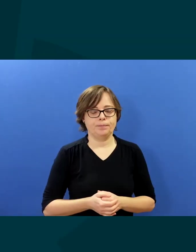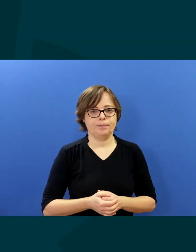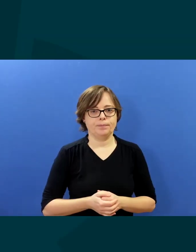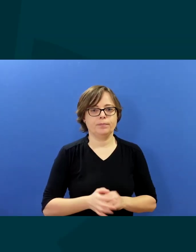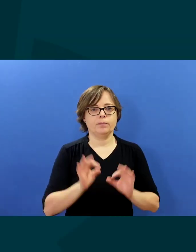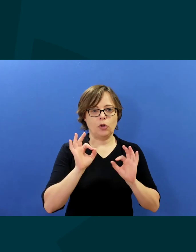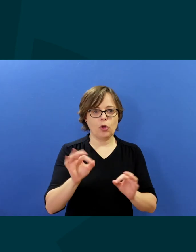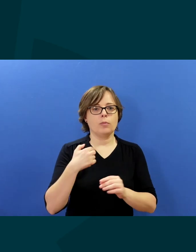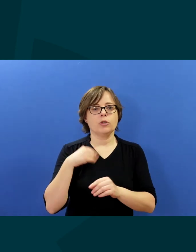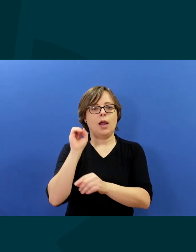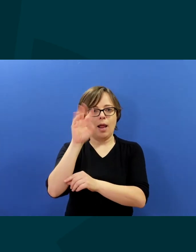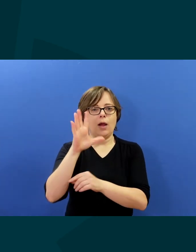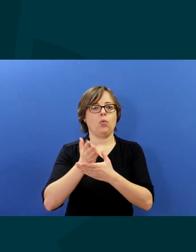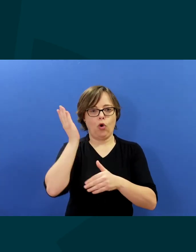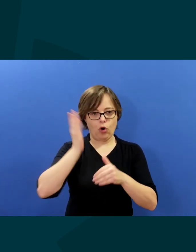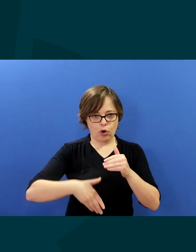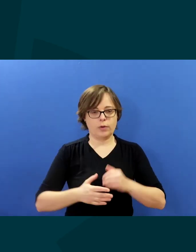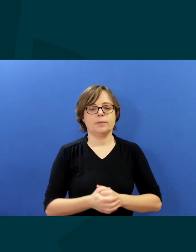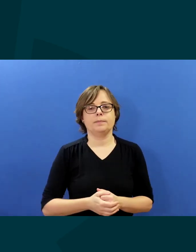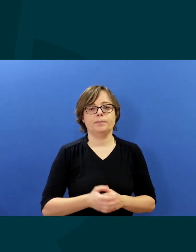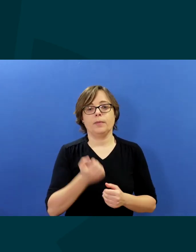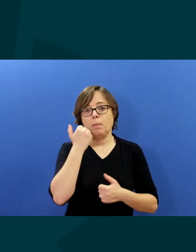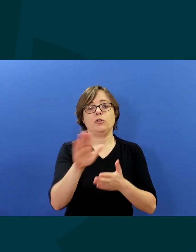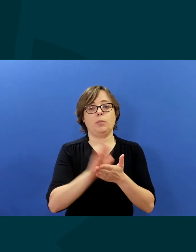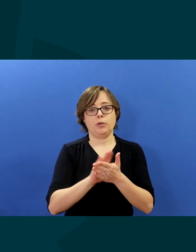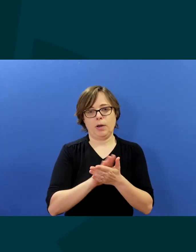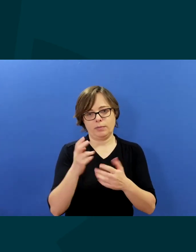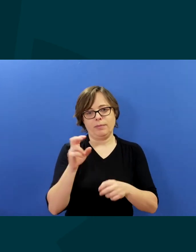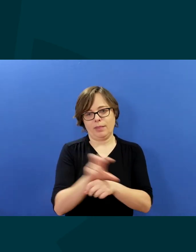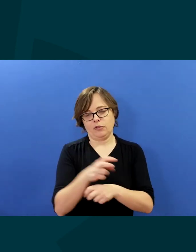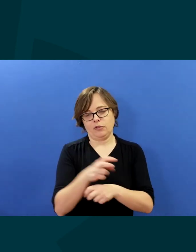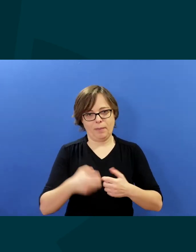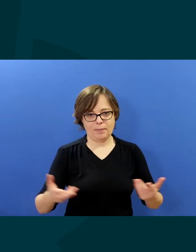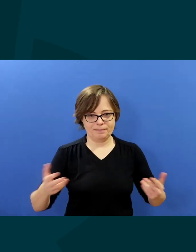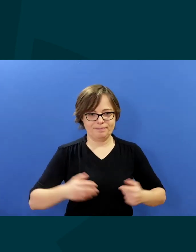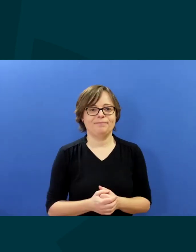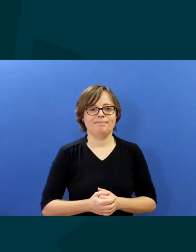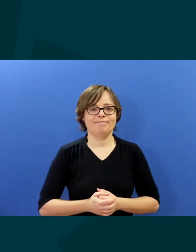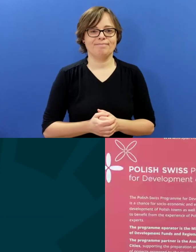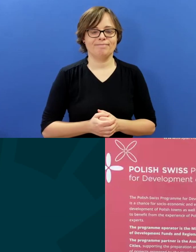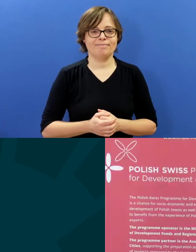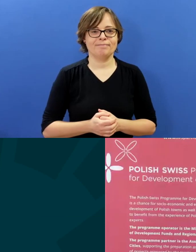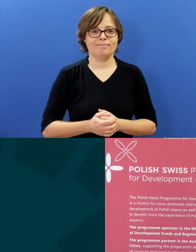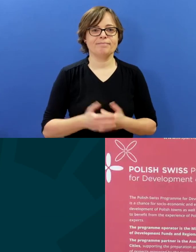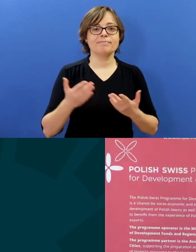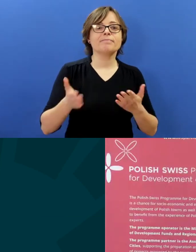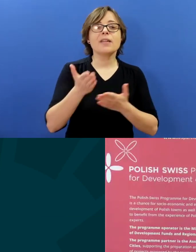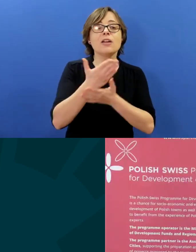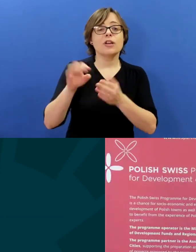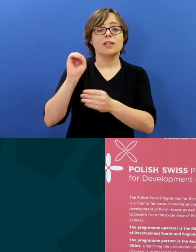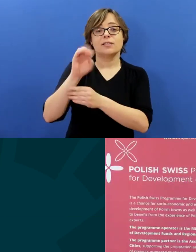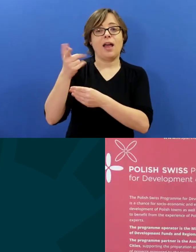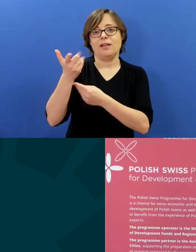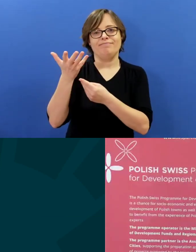I'm sorry to the fact that it didn't show the image, but I think you